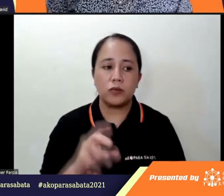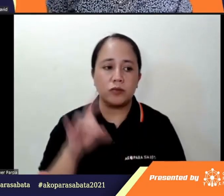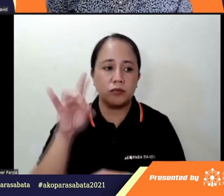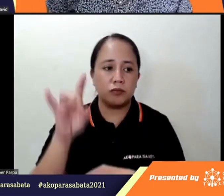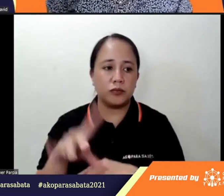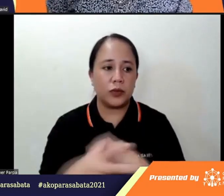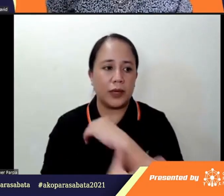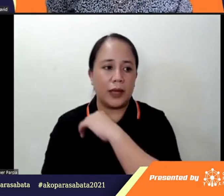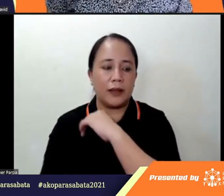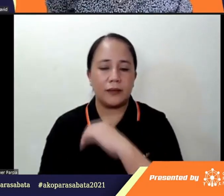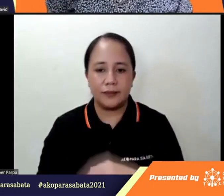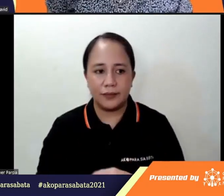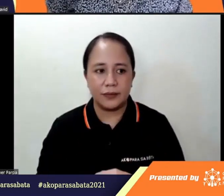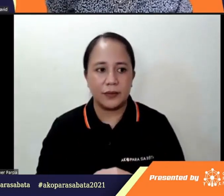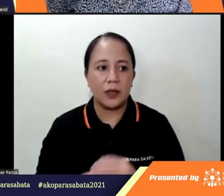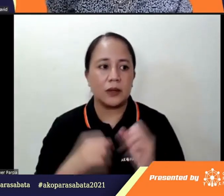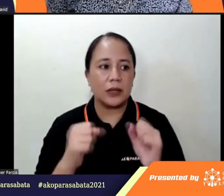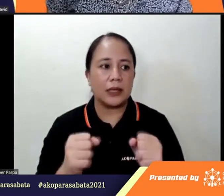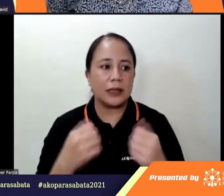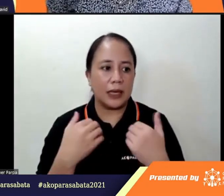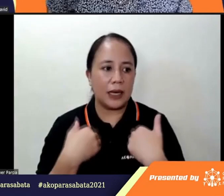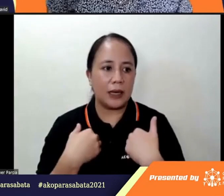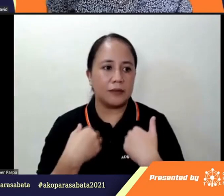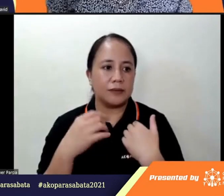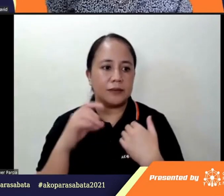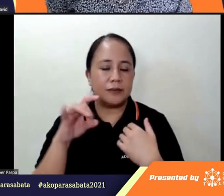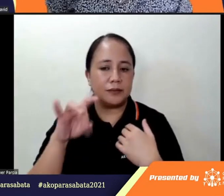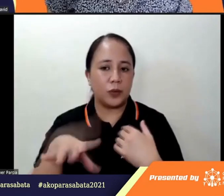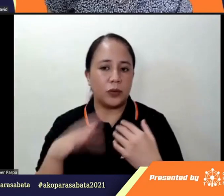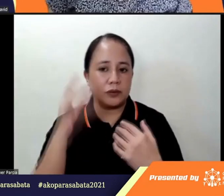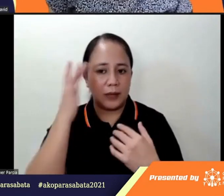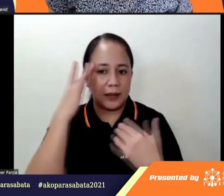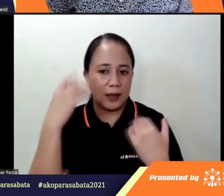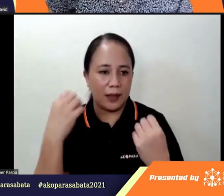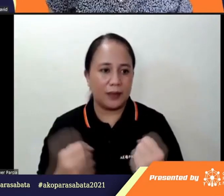physical health, or it can come out as poor mental health.